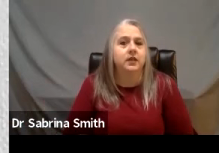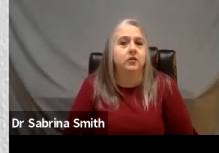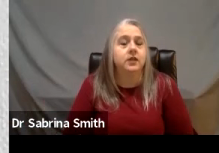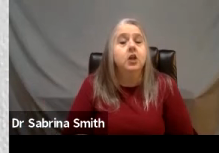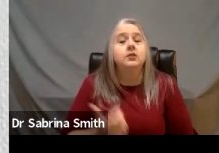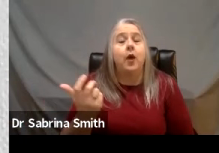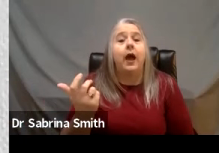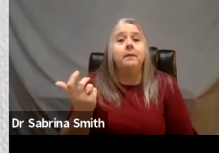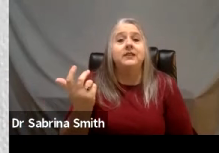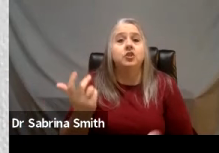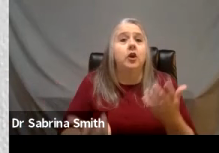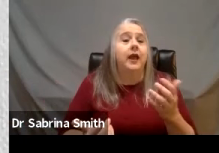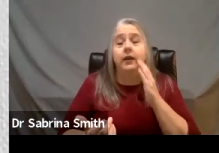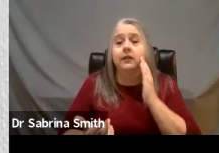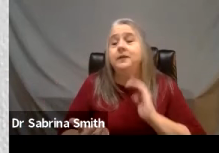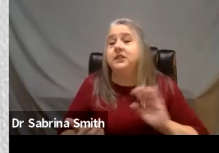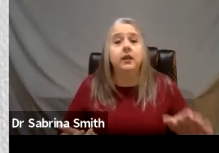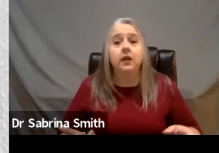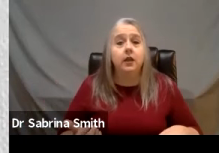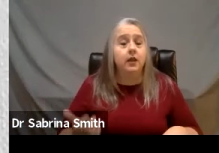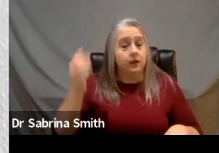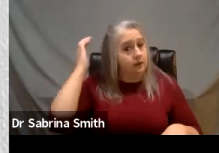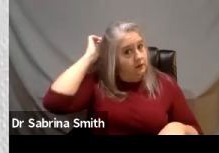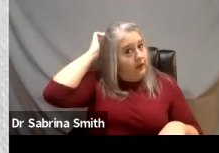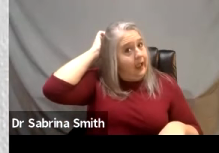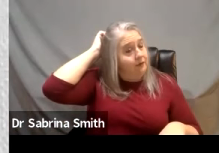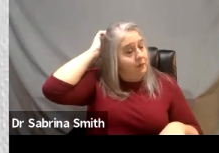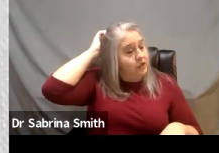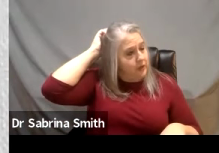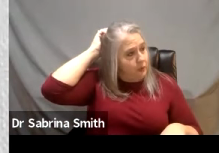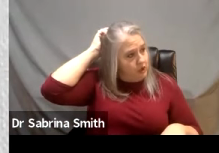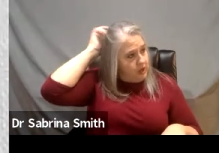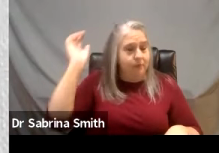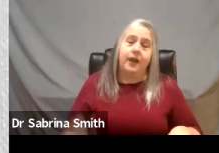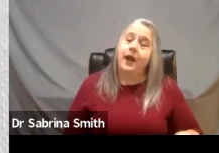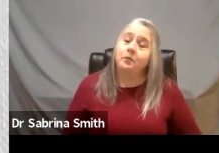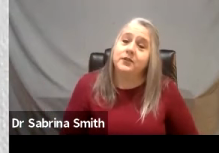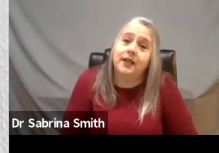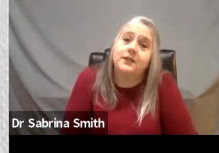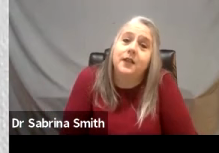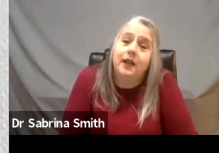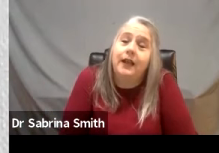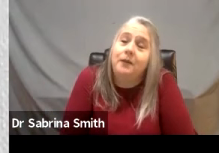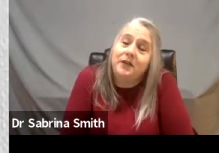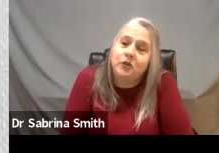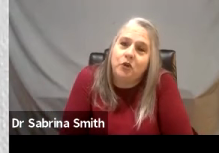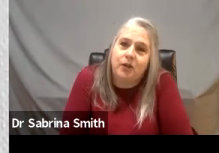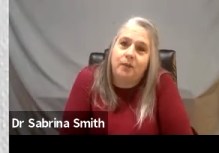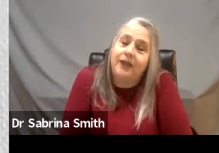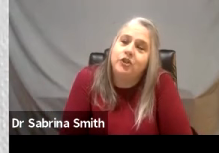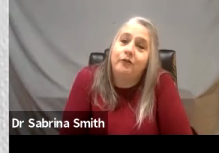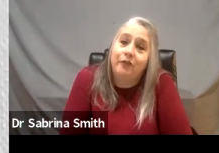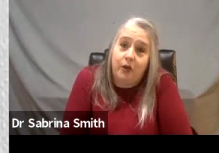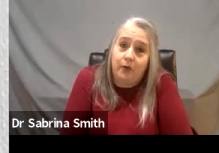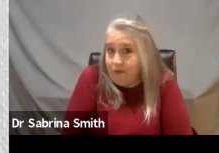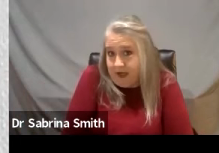those skills. So I might start out, and let me tell you, I have a mentoring workshop that I present. And in my mentoring workshop, I